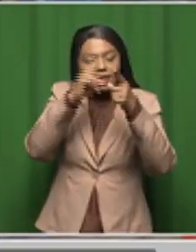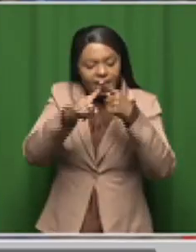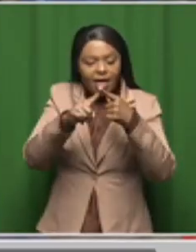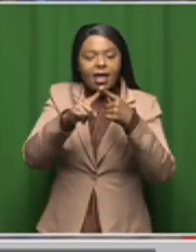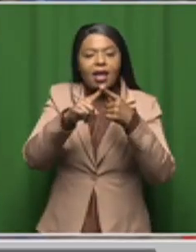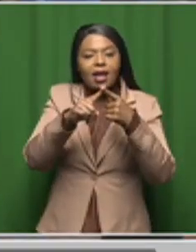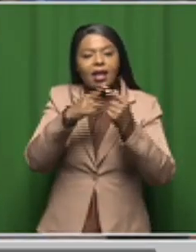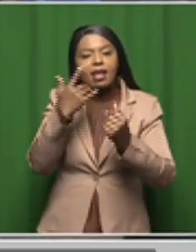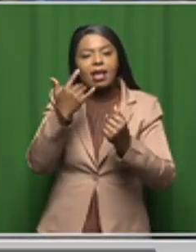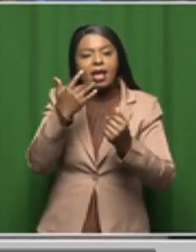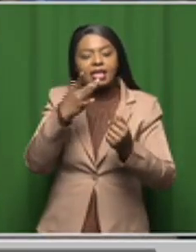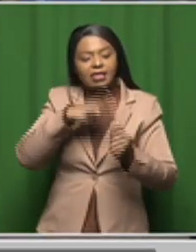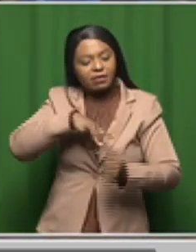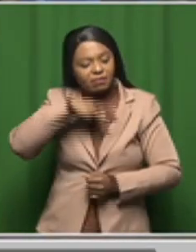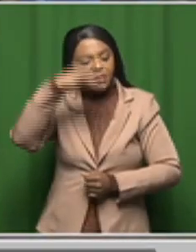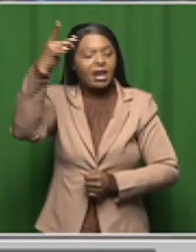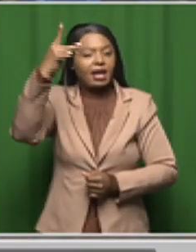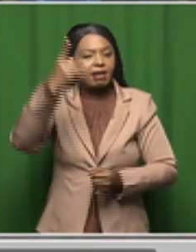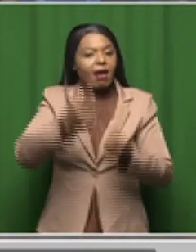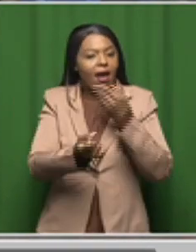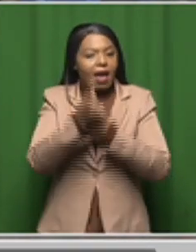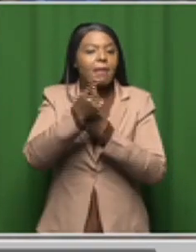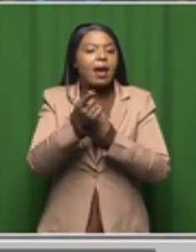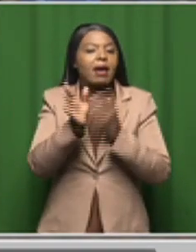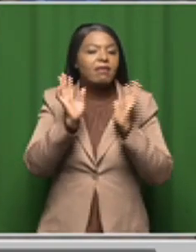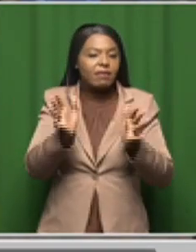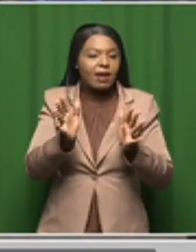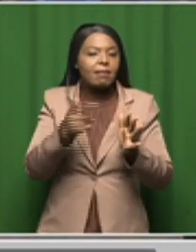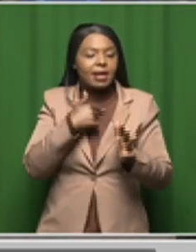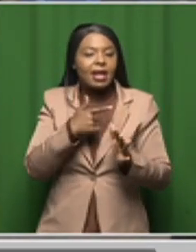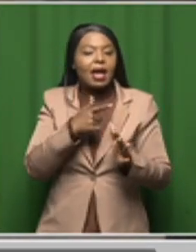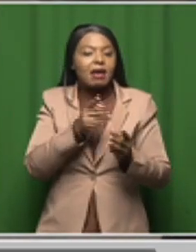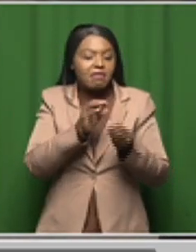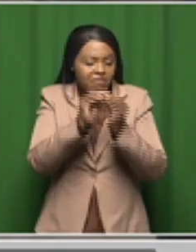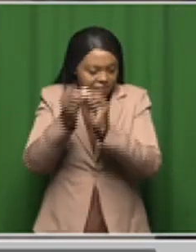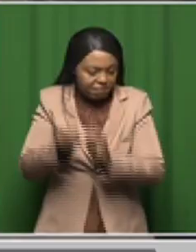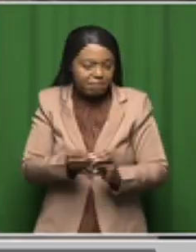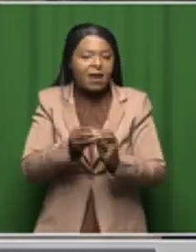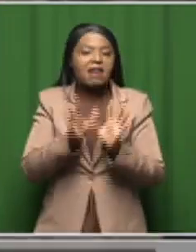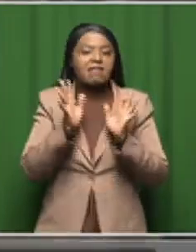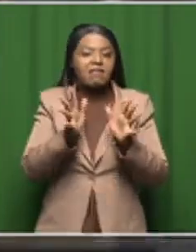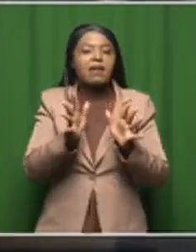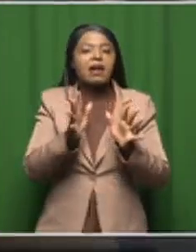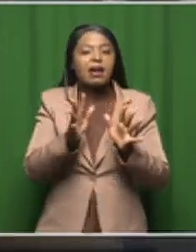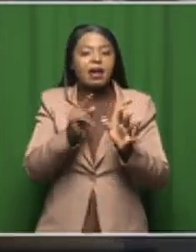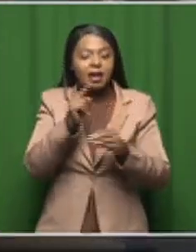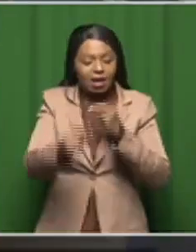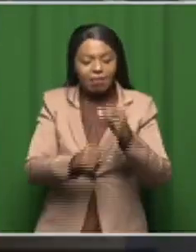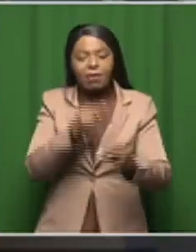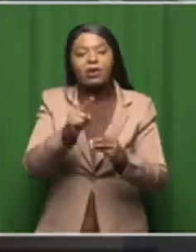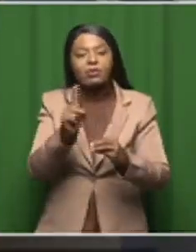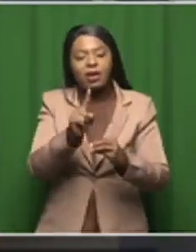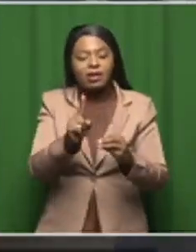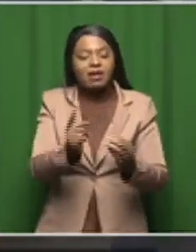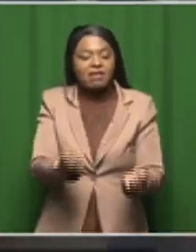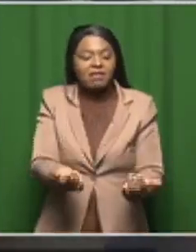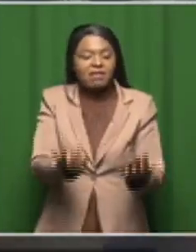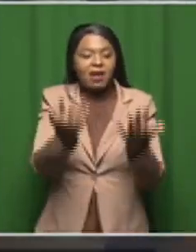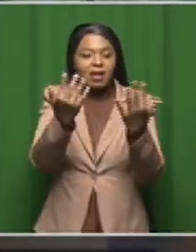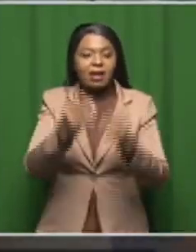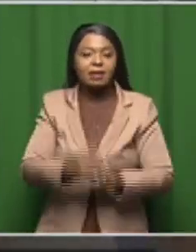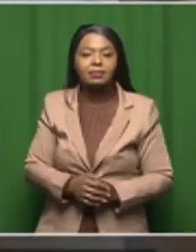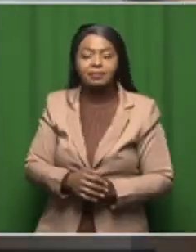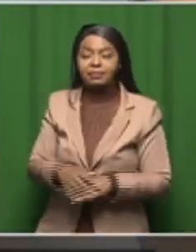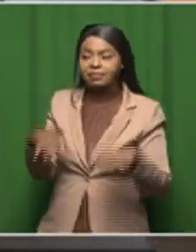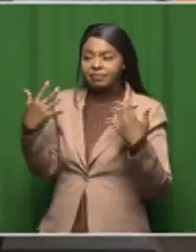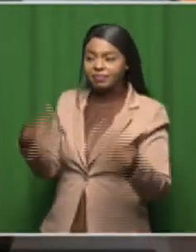some books about that fire. That evolution and your journey, it's well portrayed. I mean, as you also just